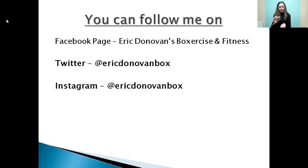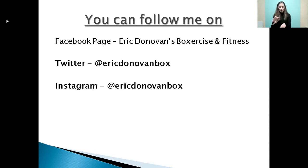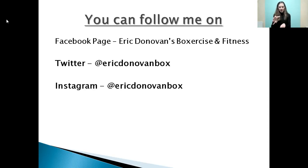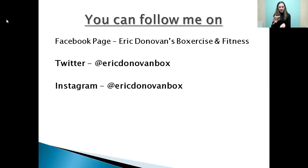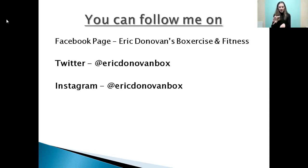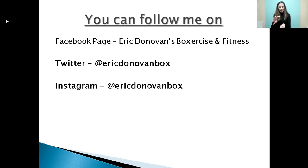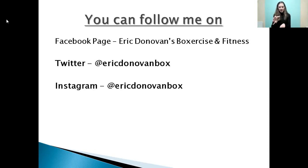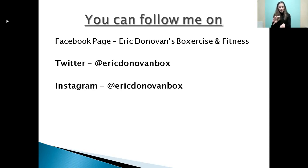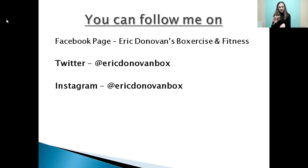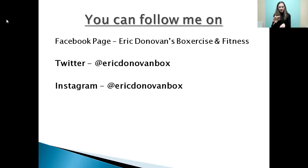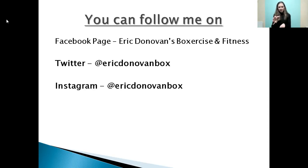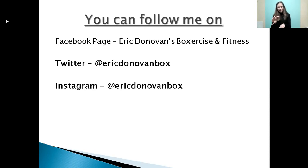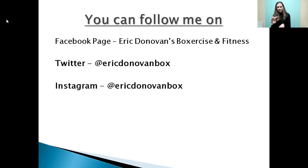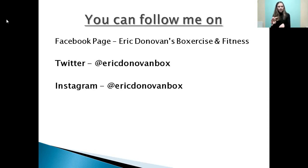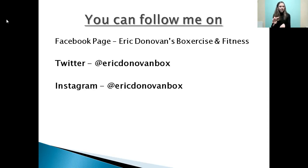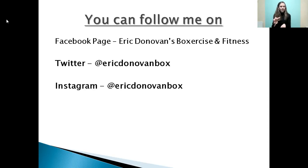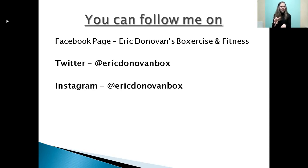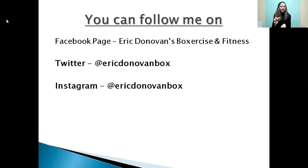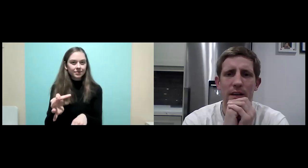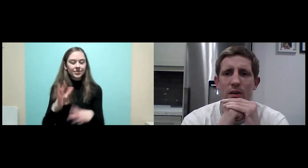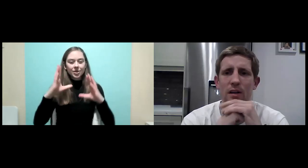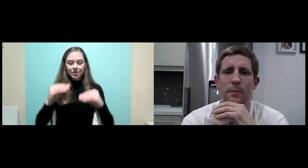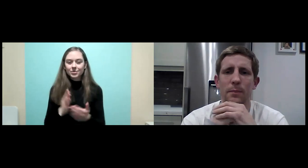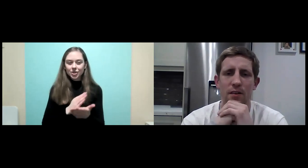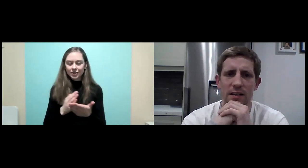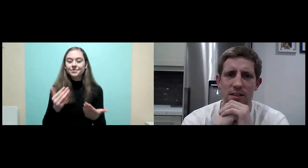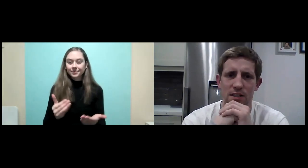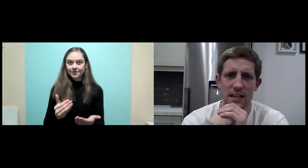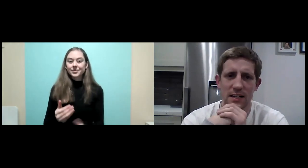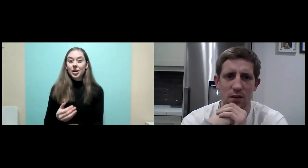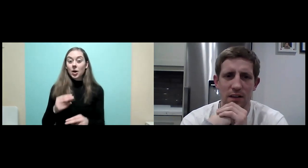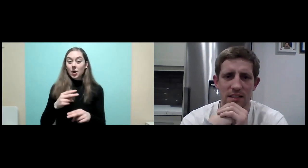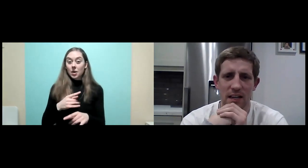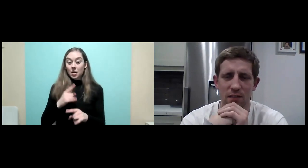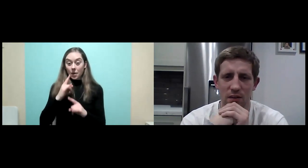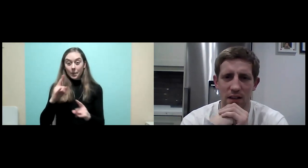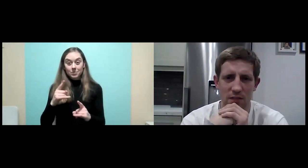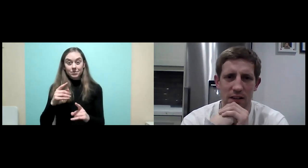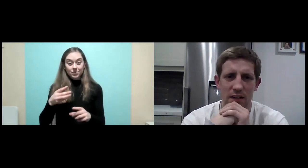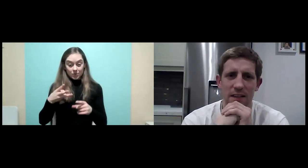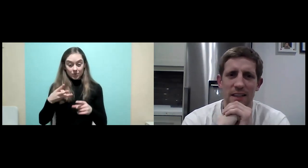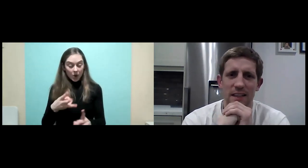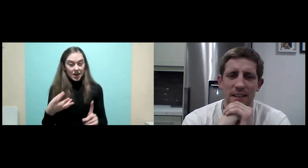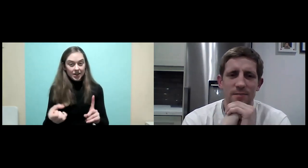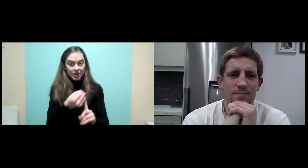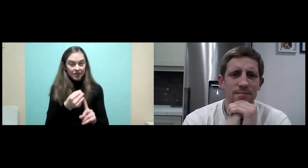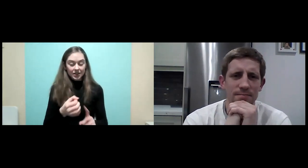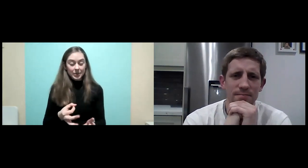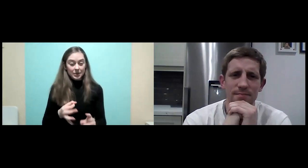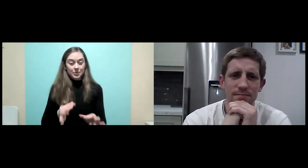doubt. There you go. Yeah, no doubt it'll be a great success over this next few days for you.